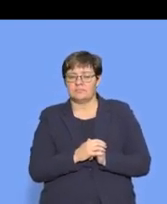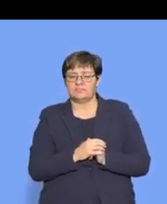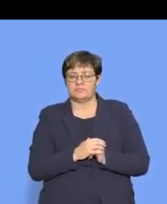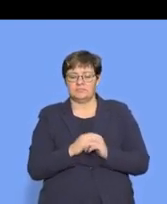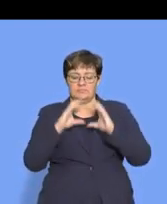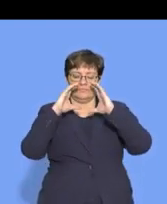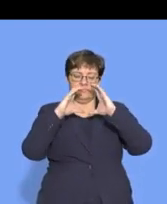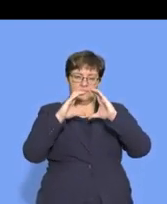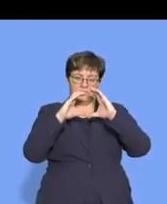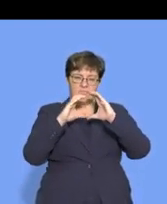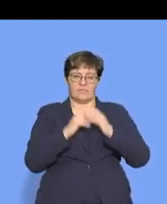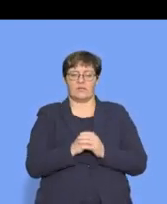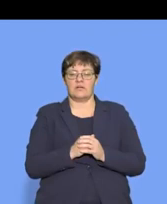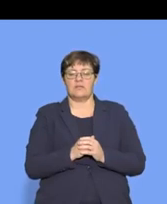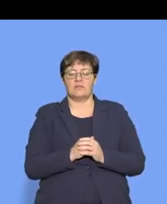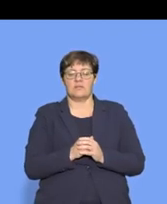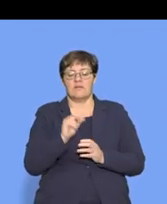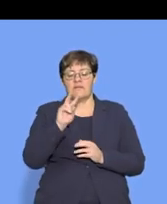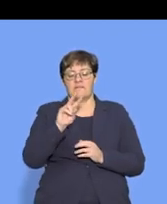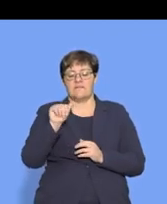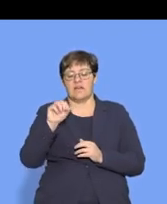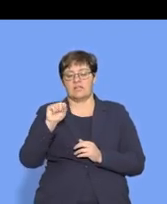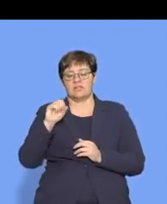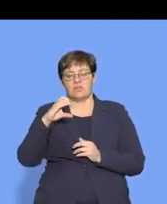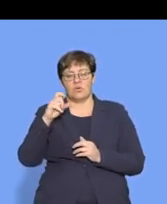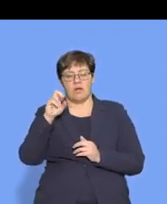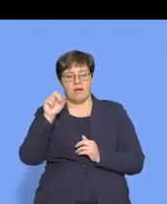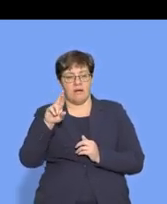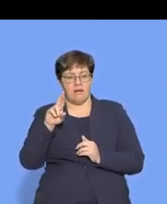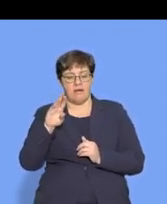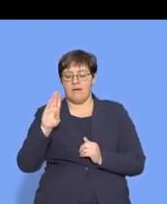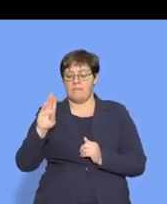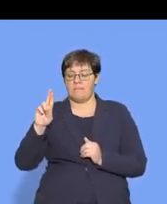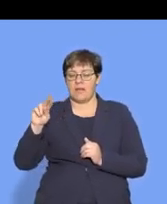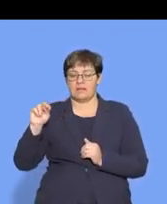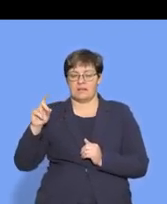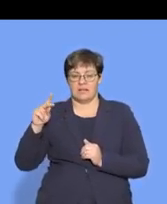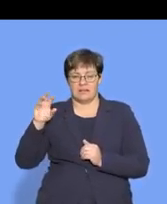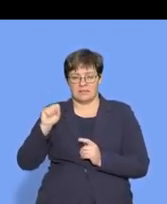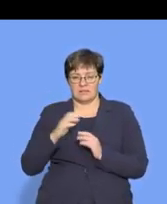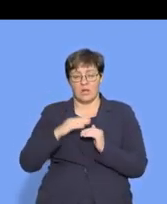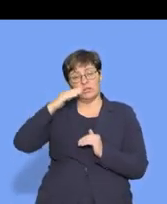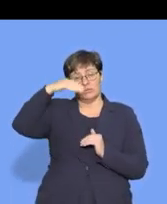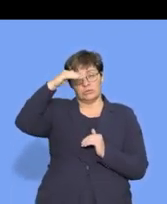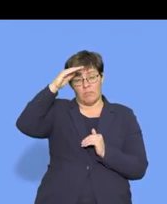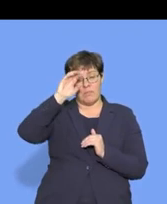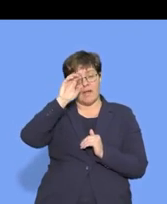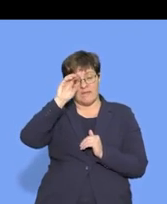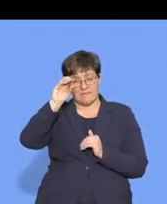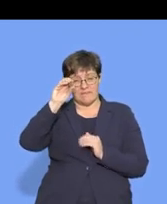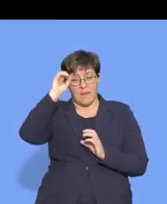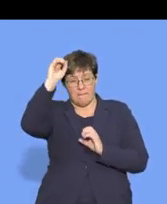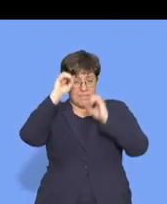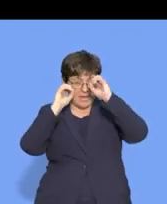One of the small vascular bundles. At the top, it's got big cells with